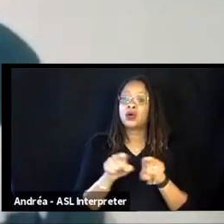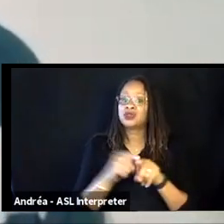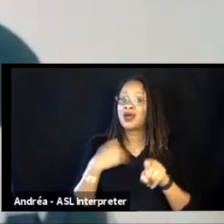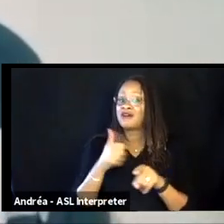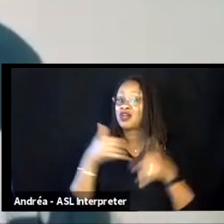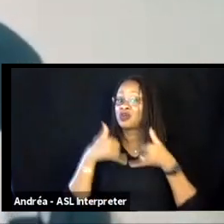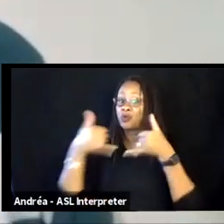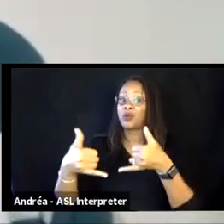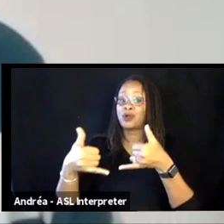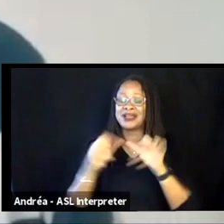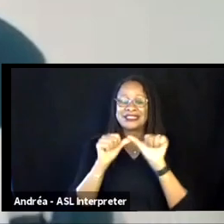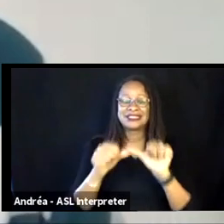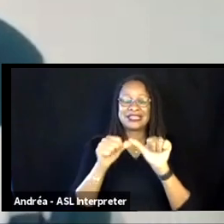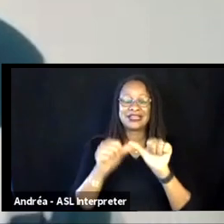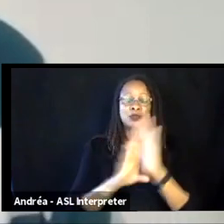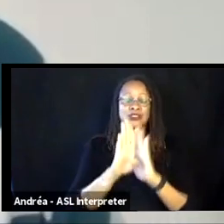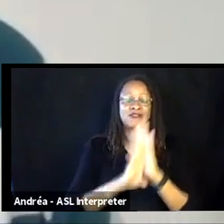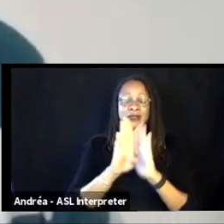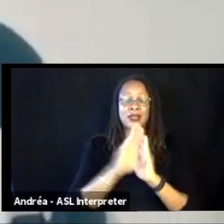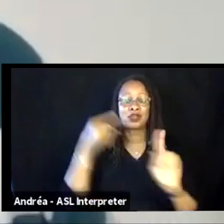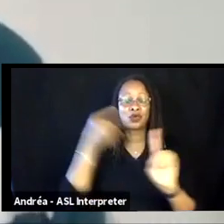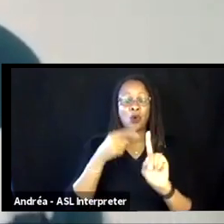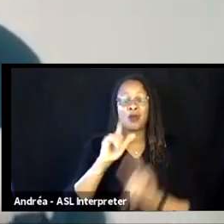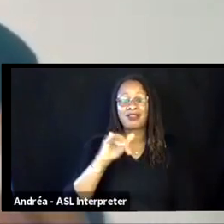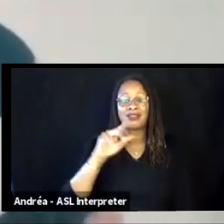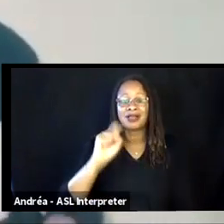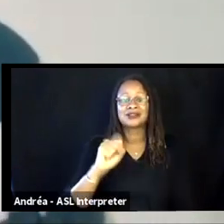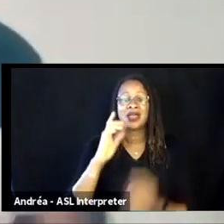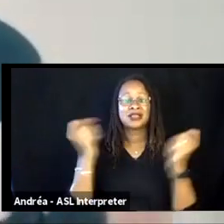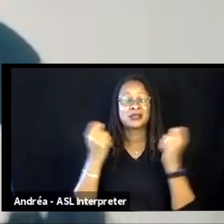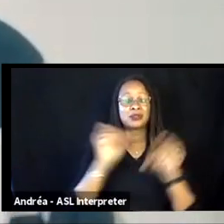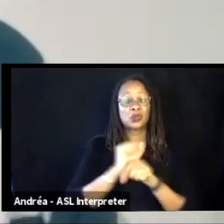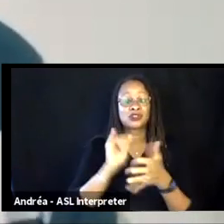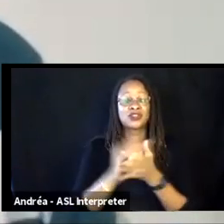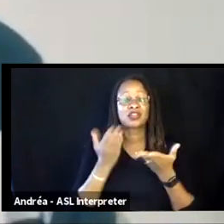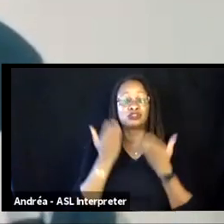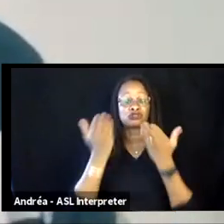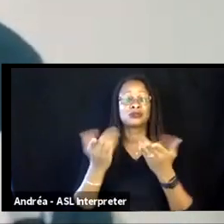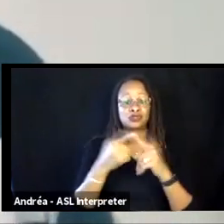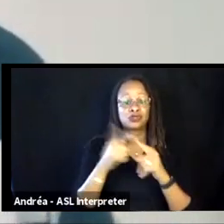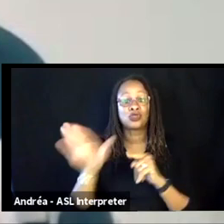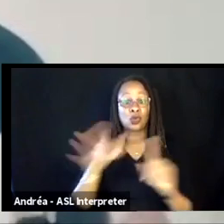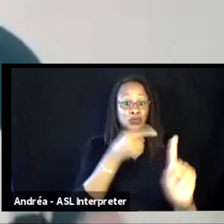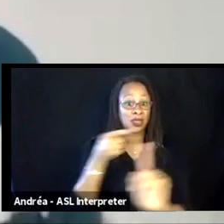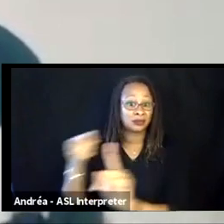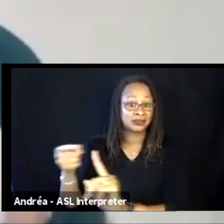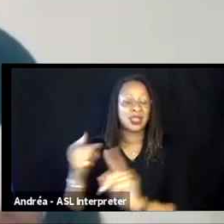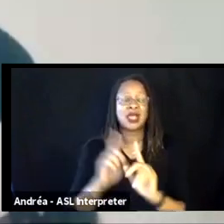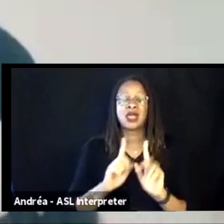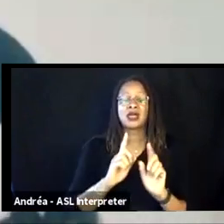the Sustainable Development Goals Lions, that celebrates work that contributes to those aims. And we donate